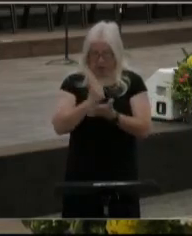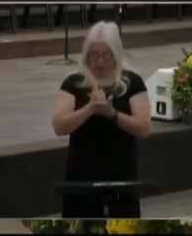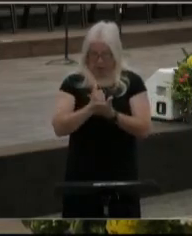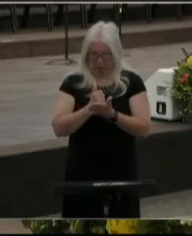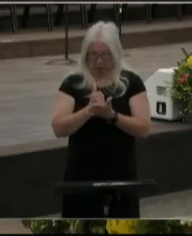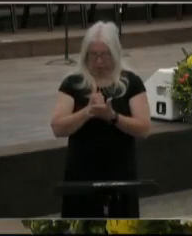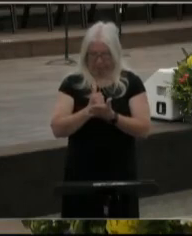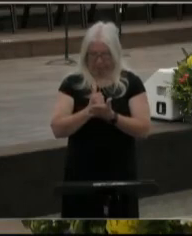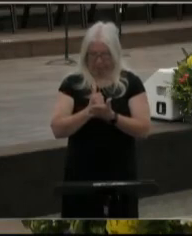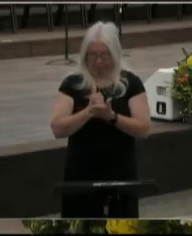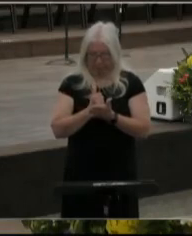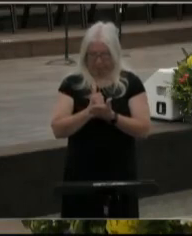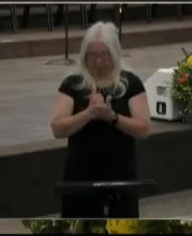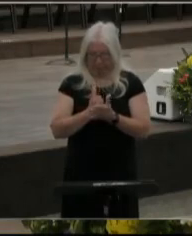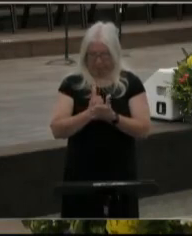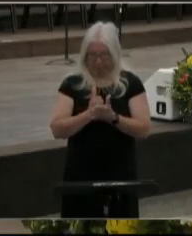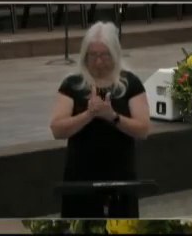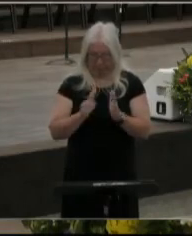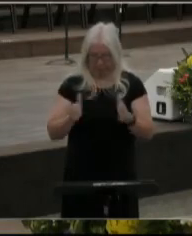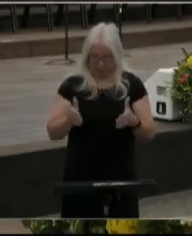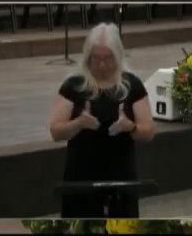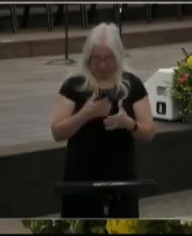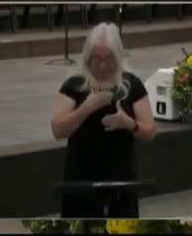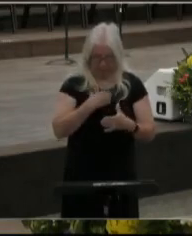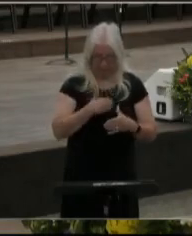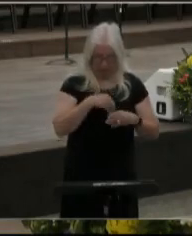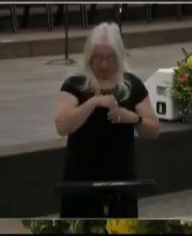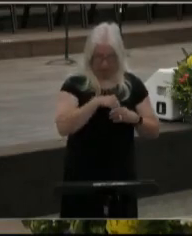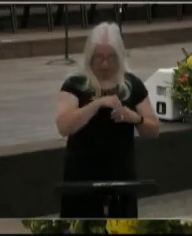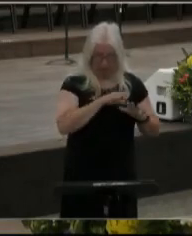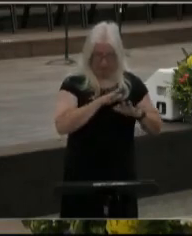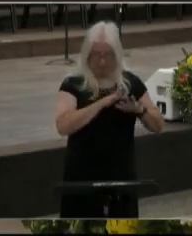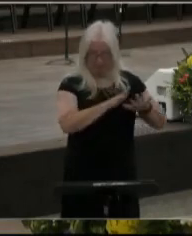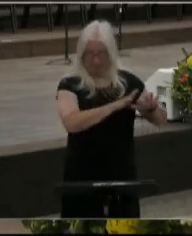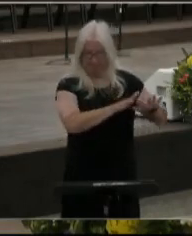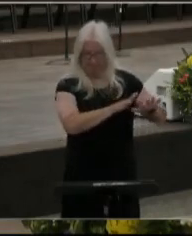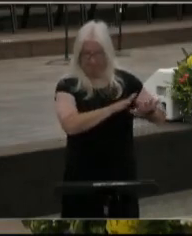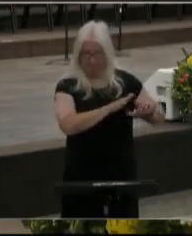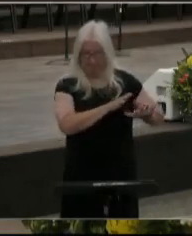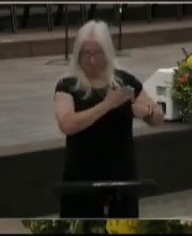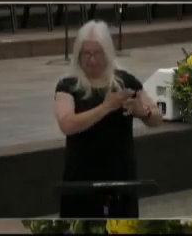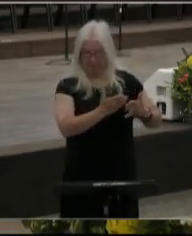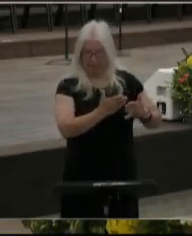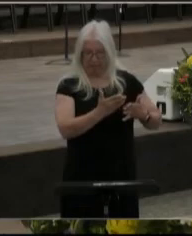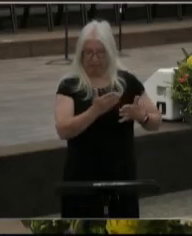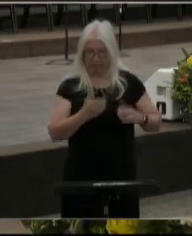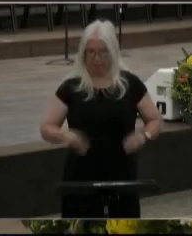to curb, Lord, these desires within us for things. And Father, help us